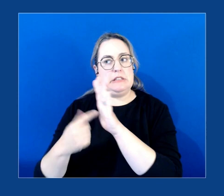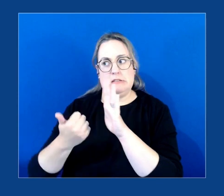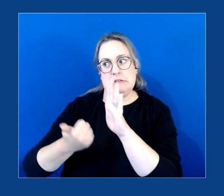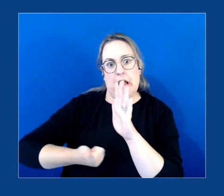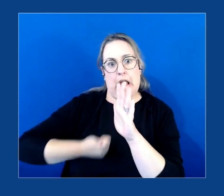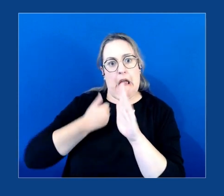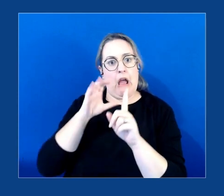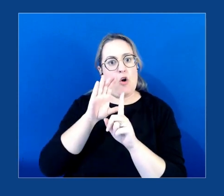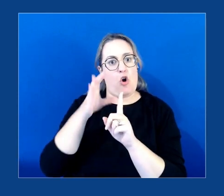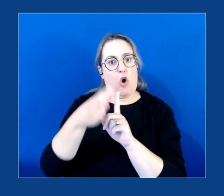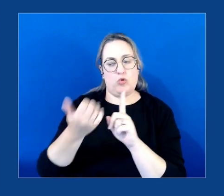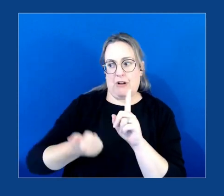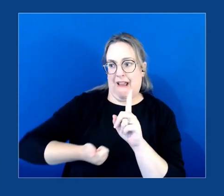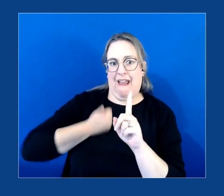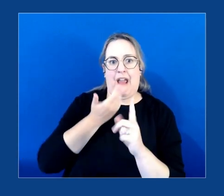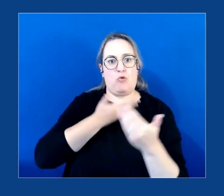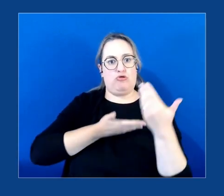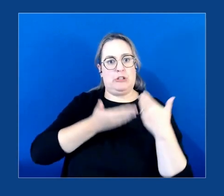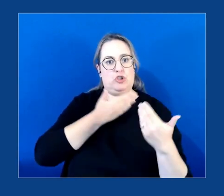hold these traditions.